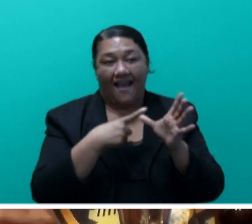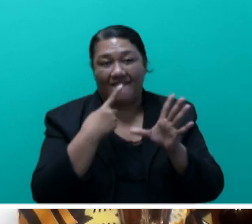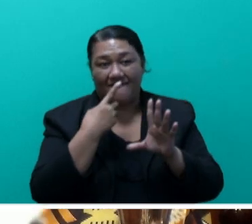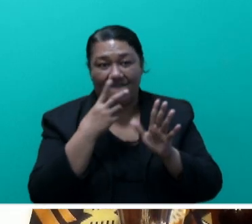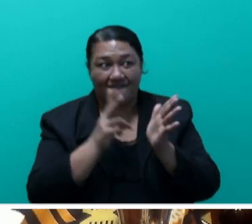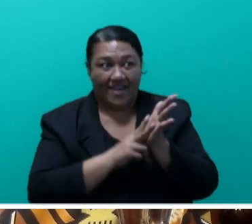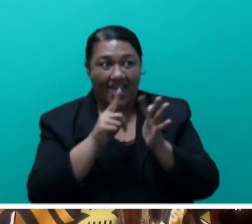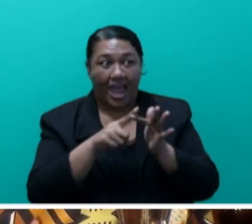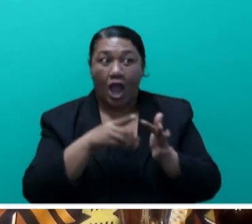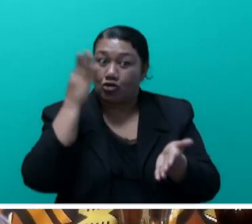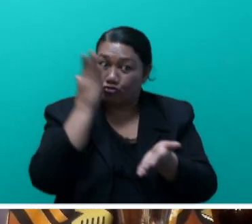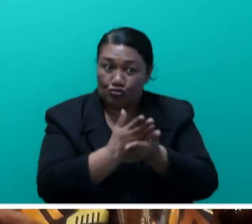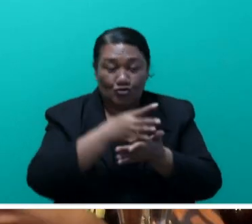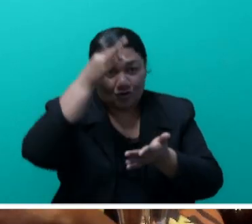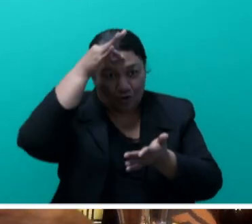son of Fijian Rotuma,